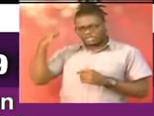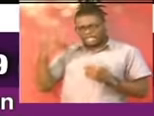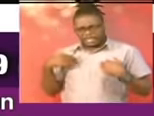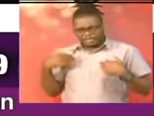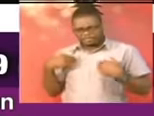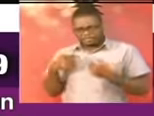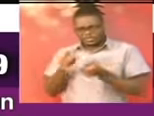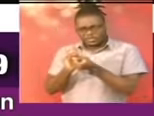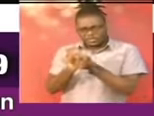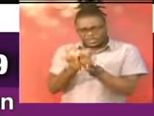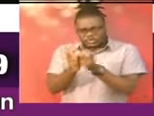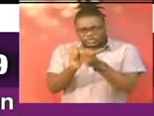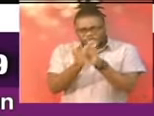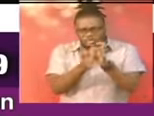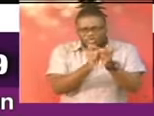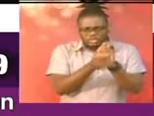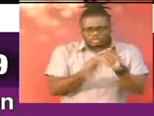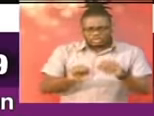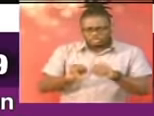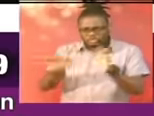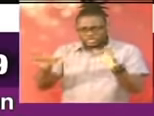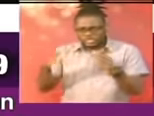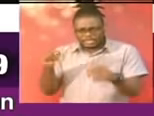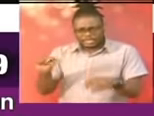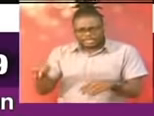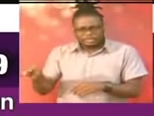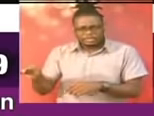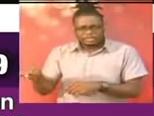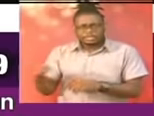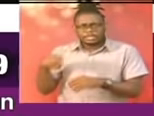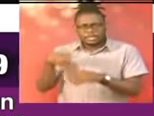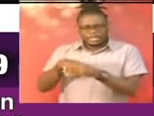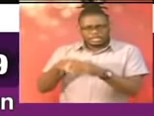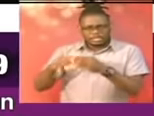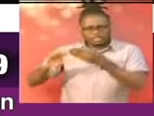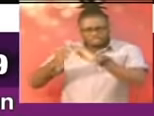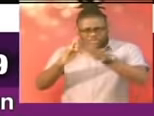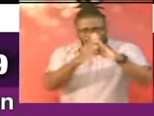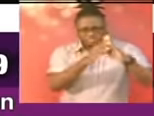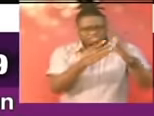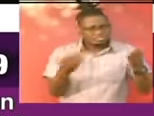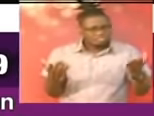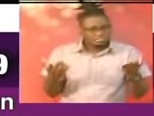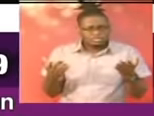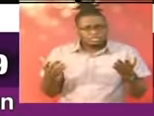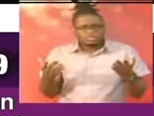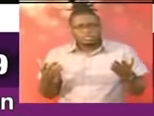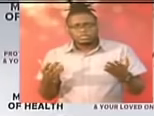And are we increasing our testing for variants as well?